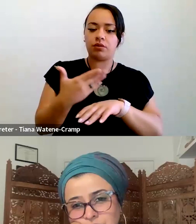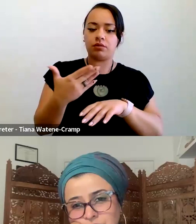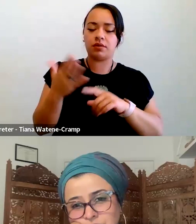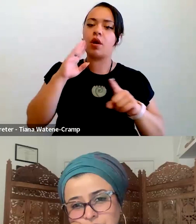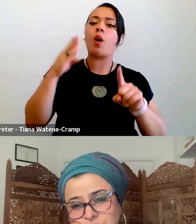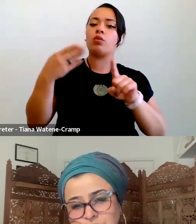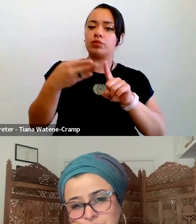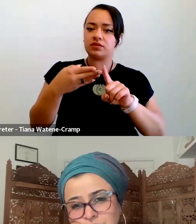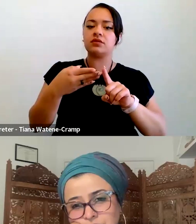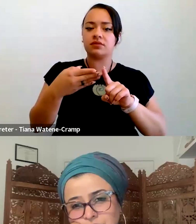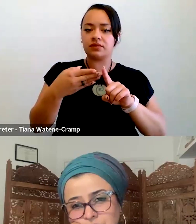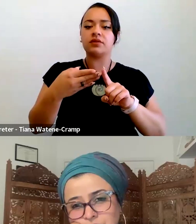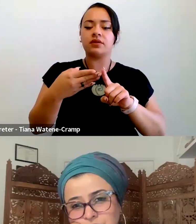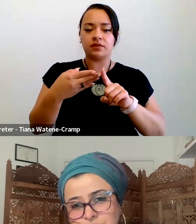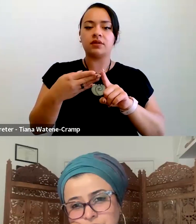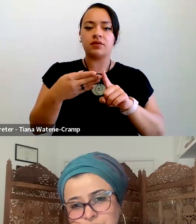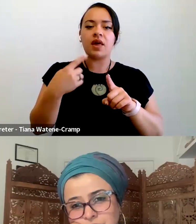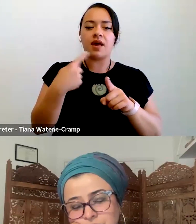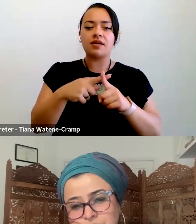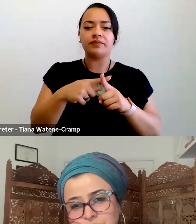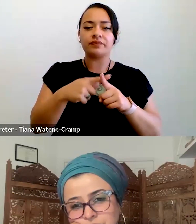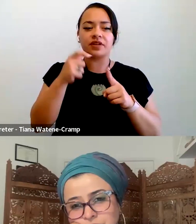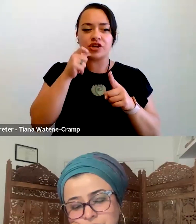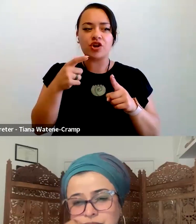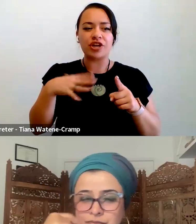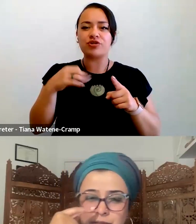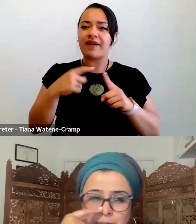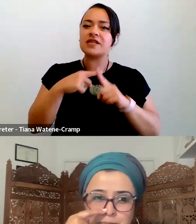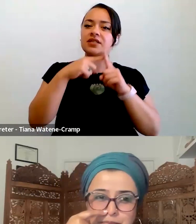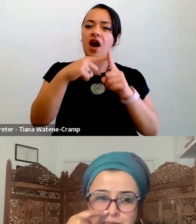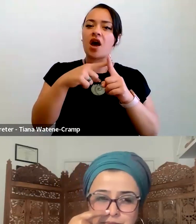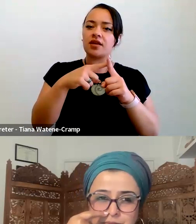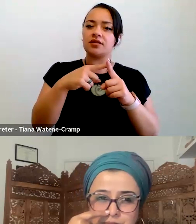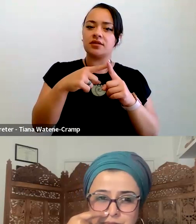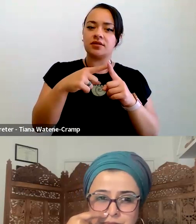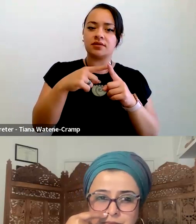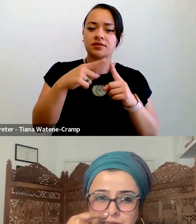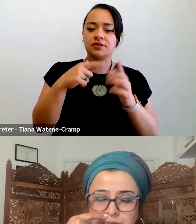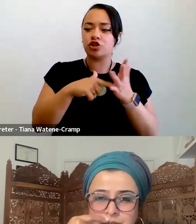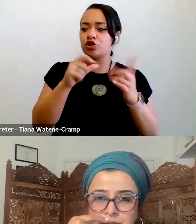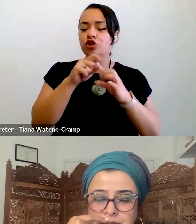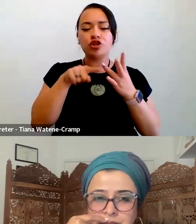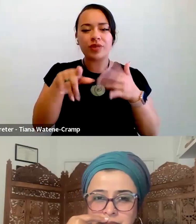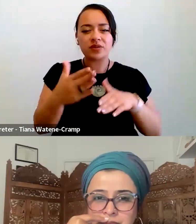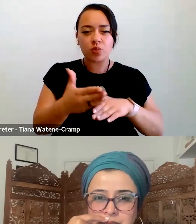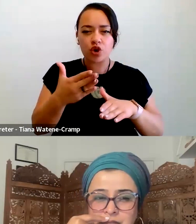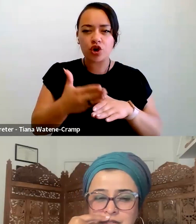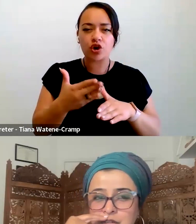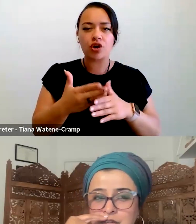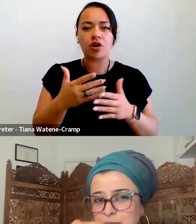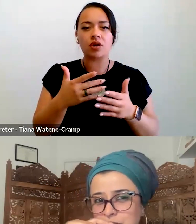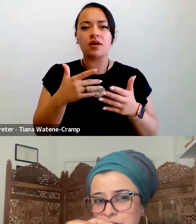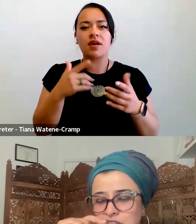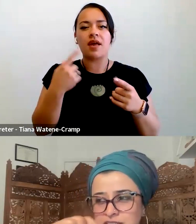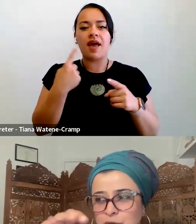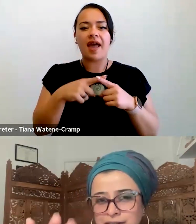and you know, you've got to have targets as well to kind of do this work and hold yourself and your organisation